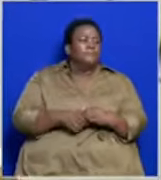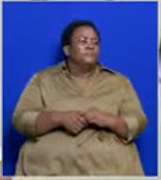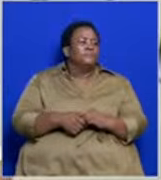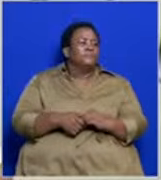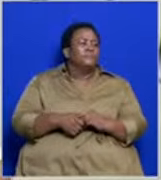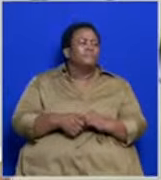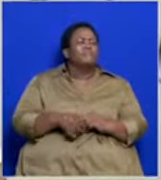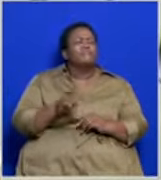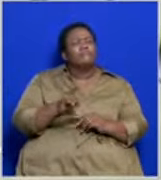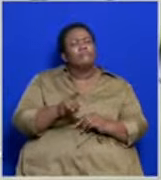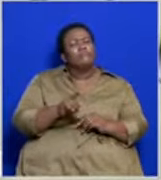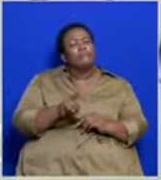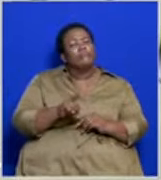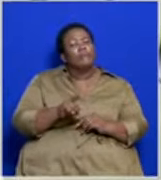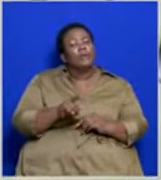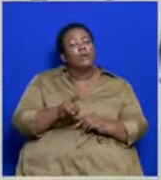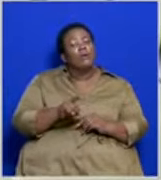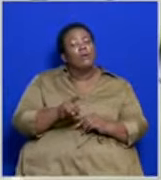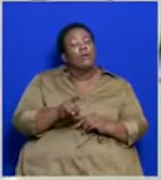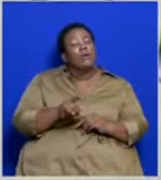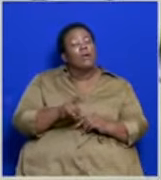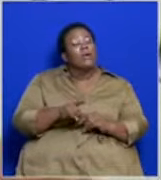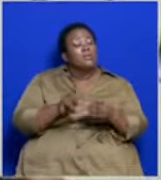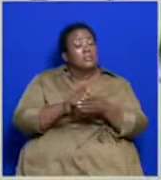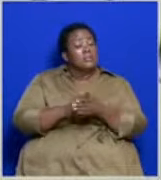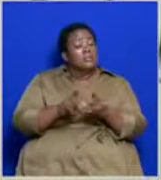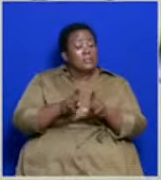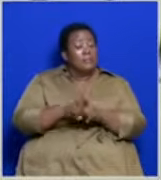file, to page 272,